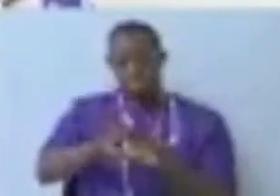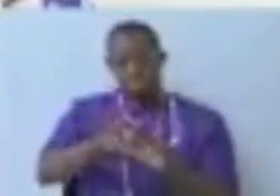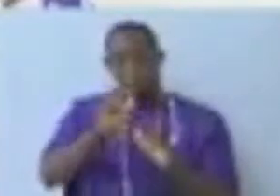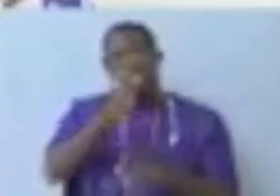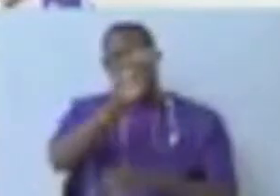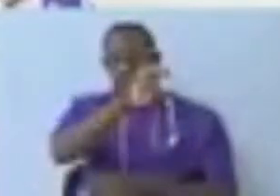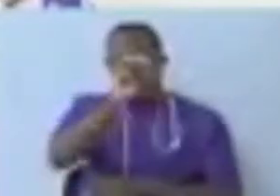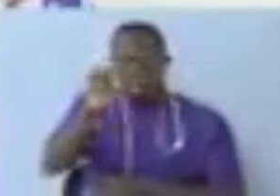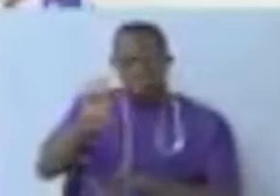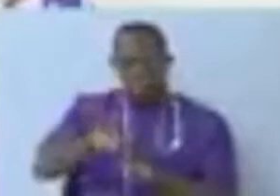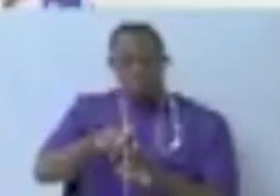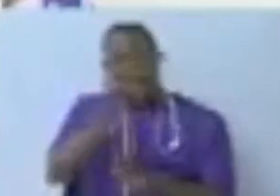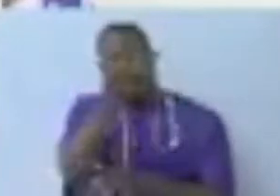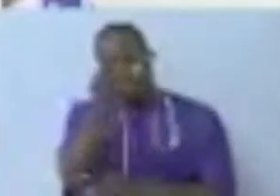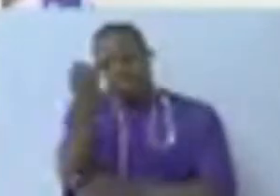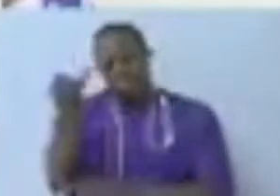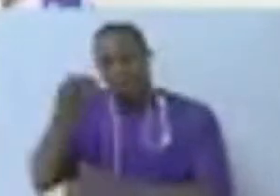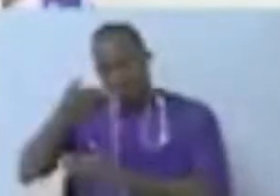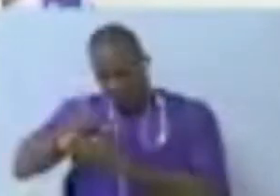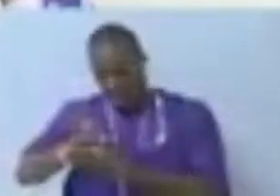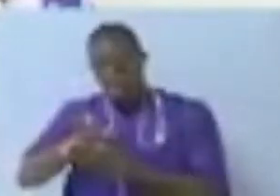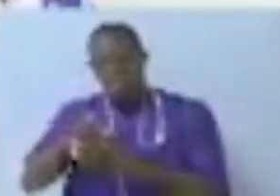for the individual files.